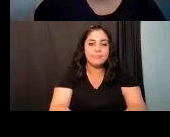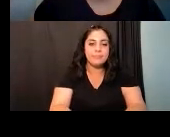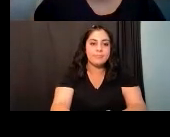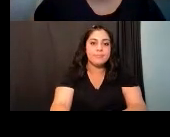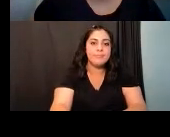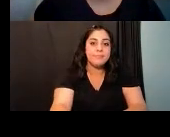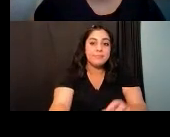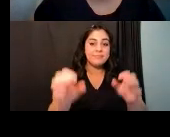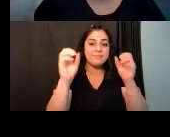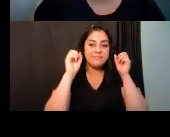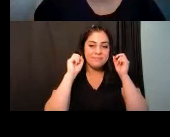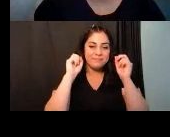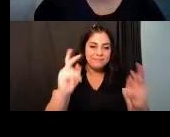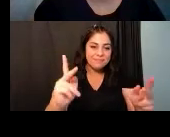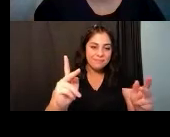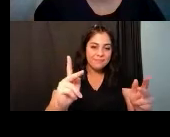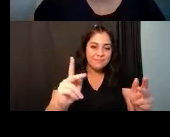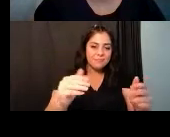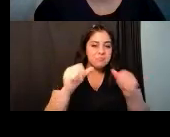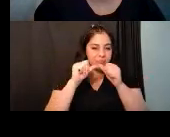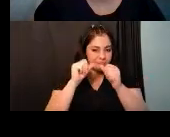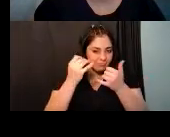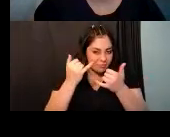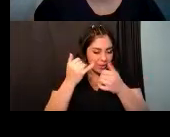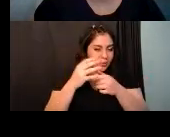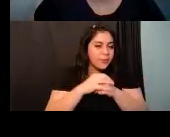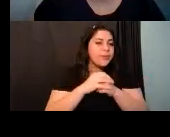All right. We're going to continue writing